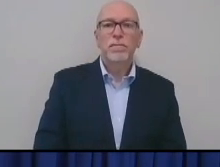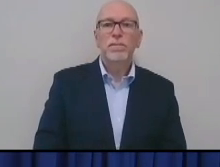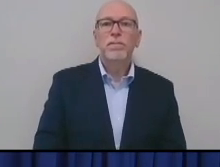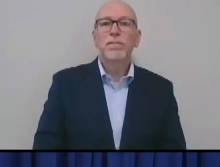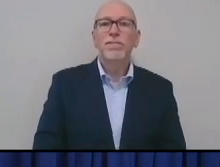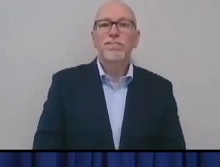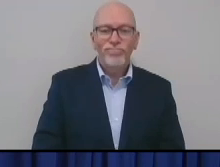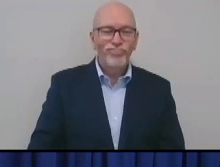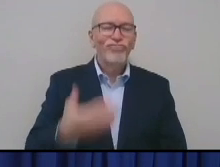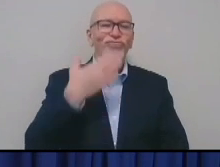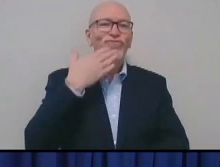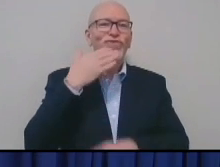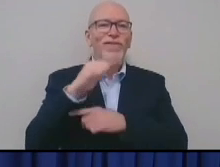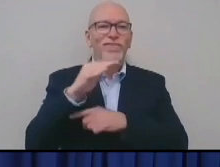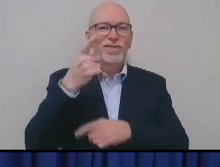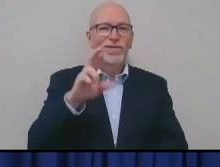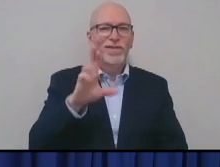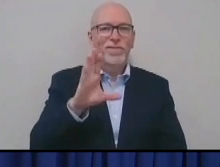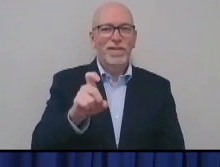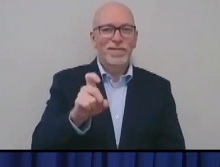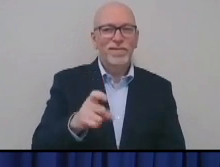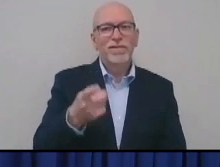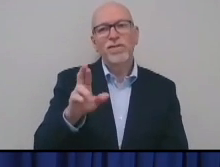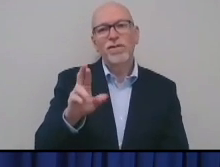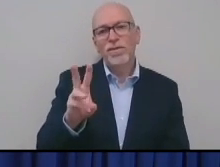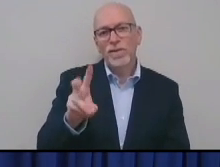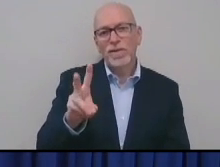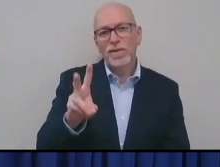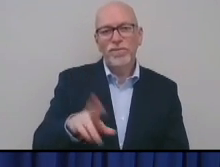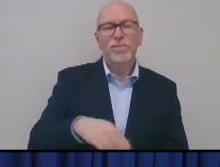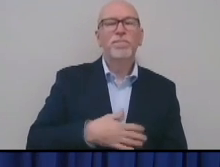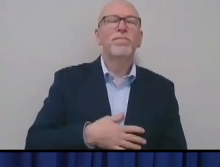Good afternoon, Dr. Box, Dr. Weaver.